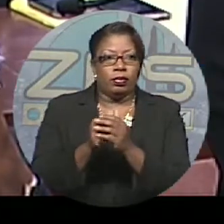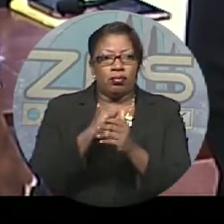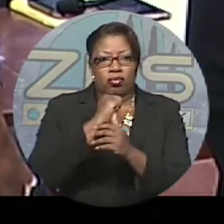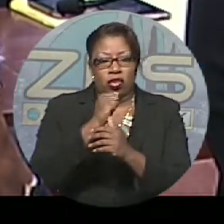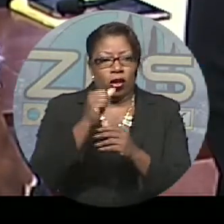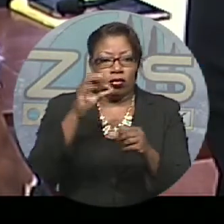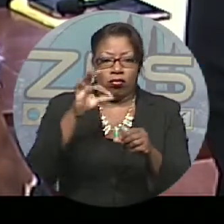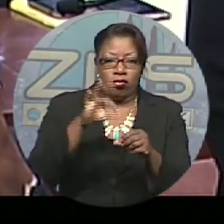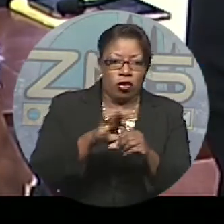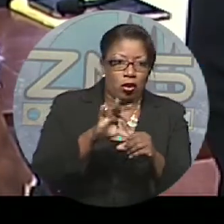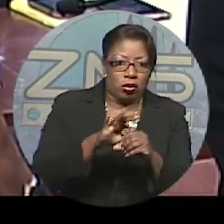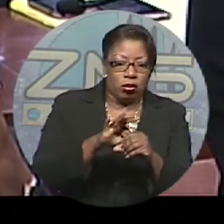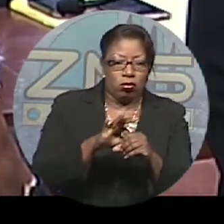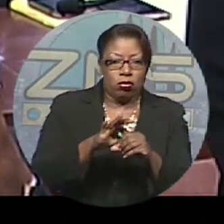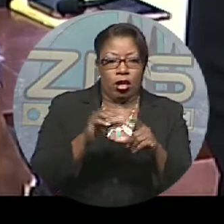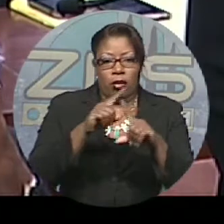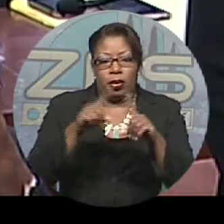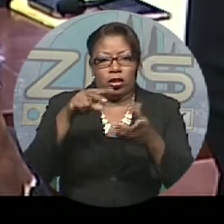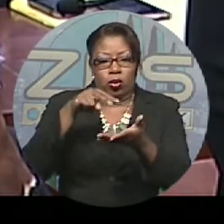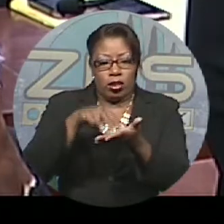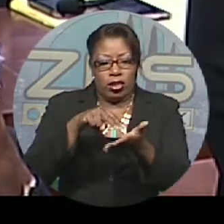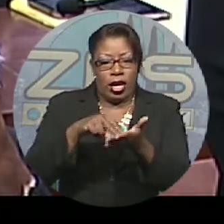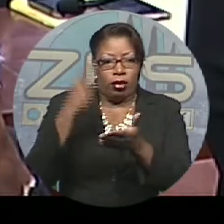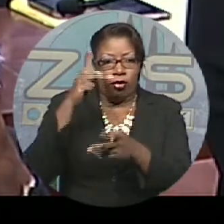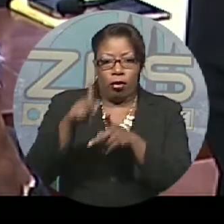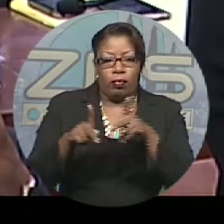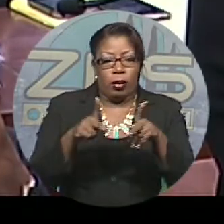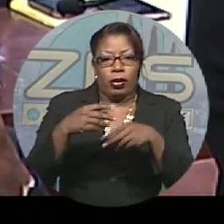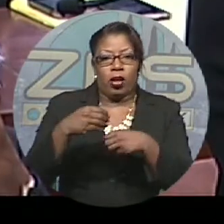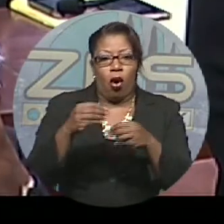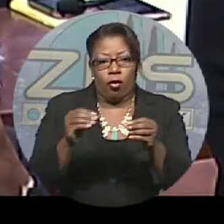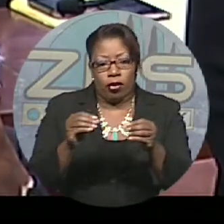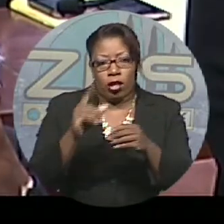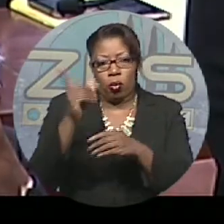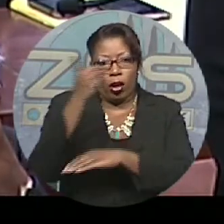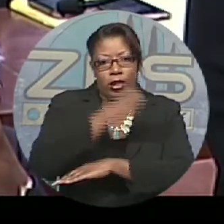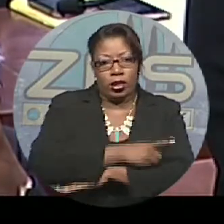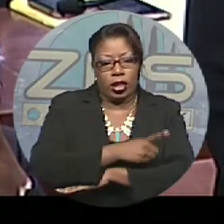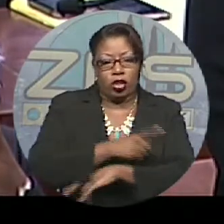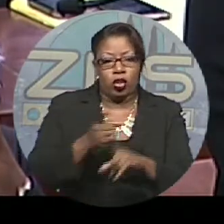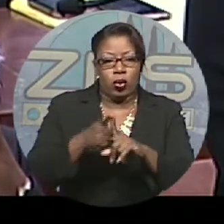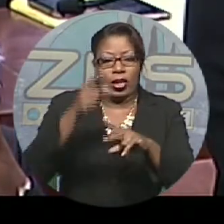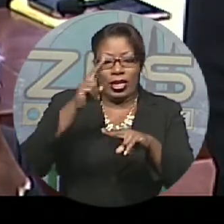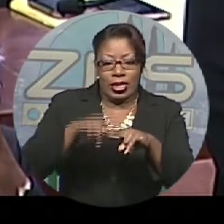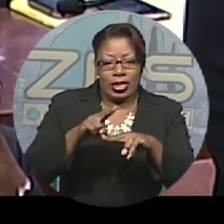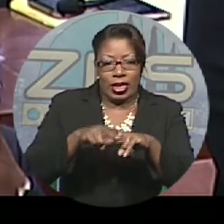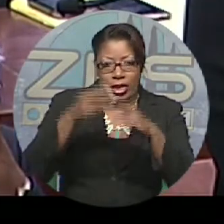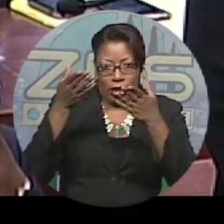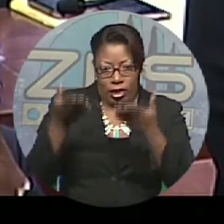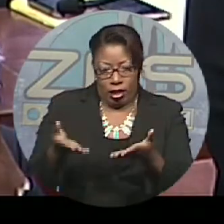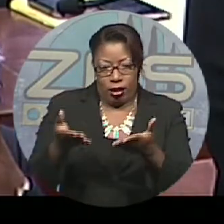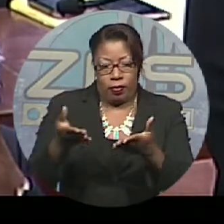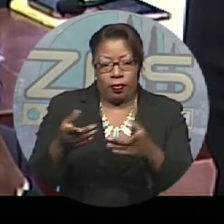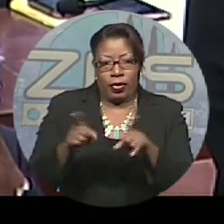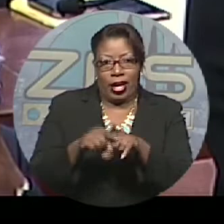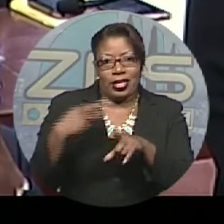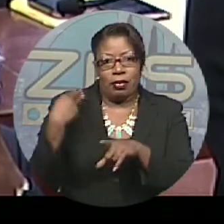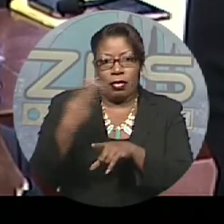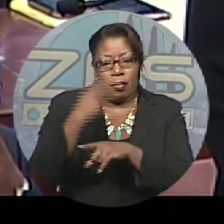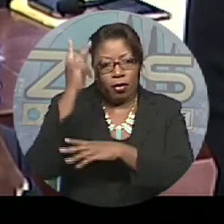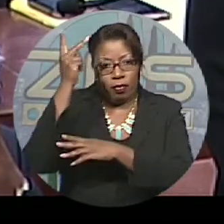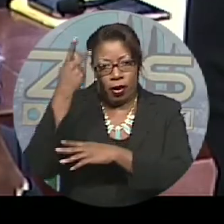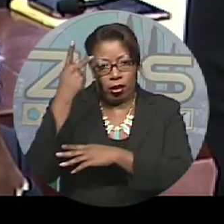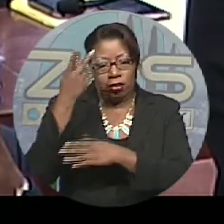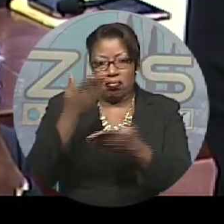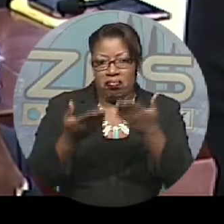just vote, but to be able to stand for public office and to one day be able to sit in this place as a member of parliament, as